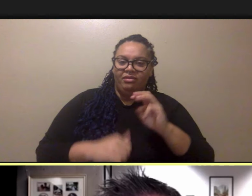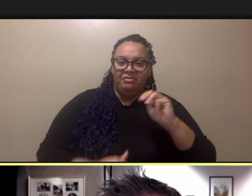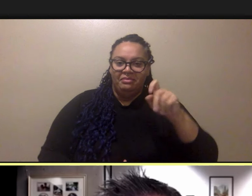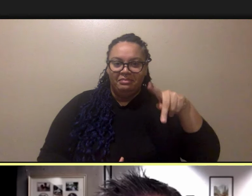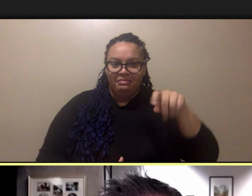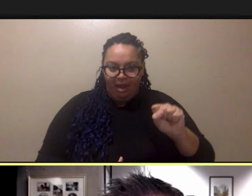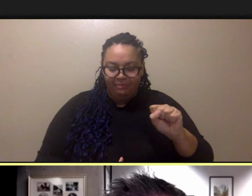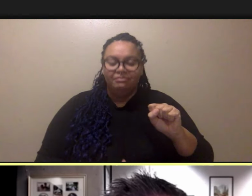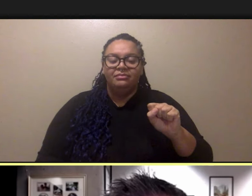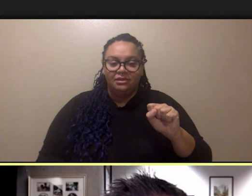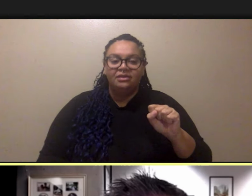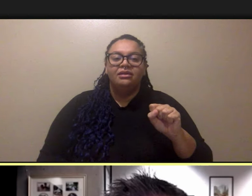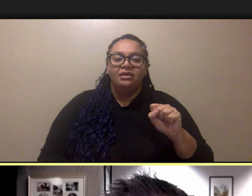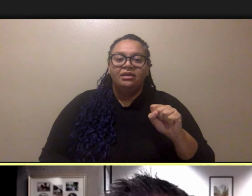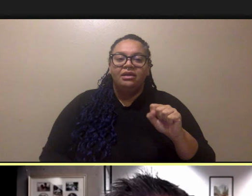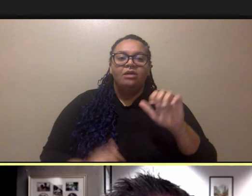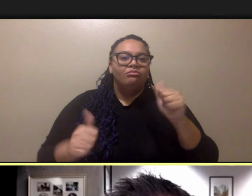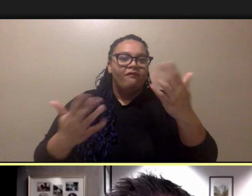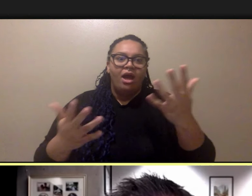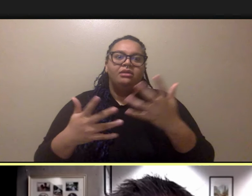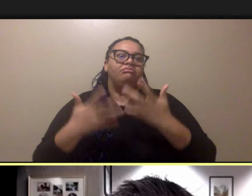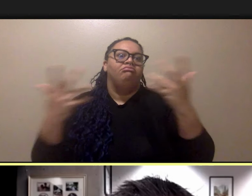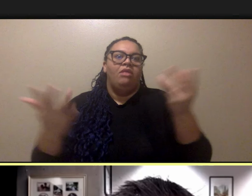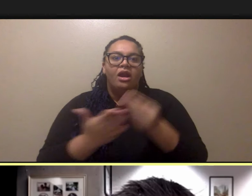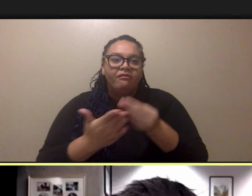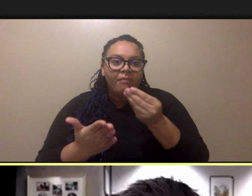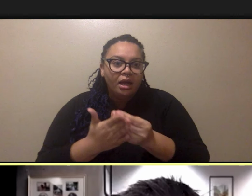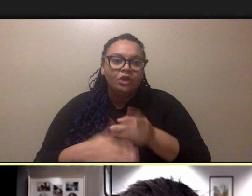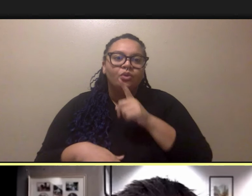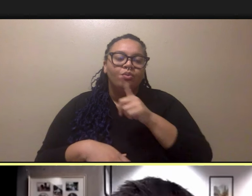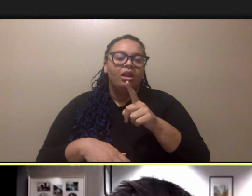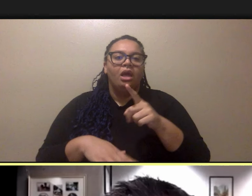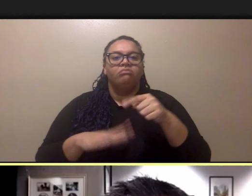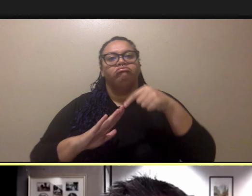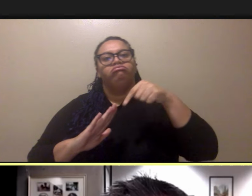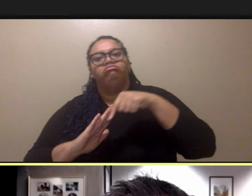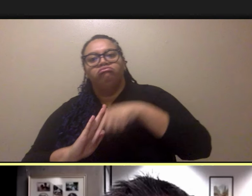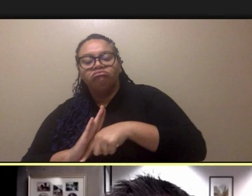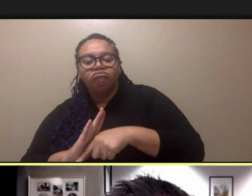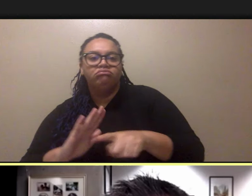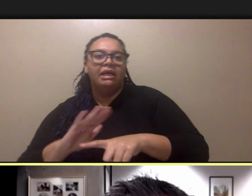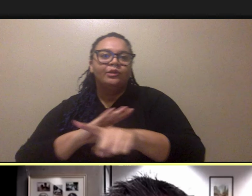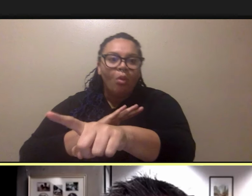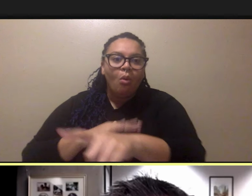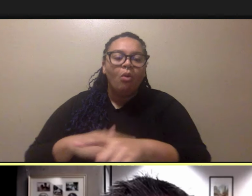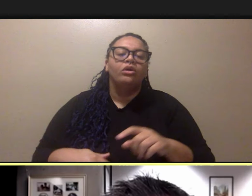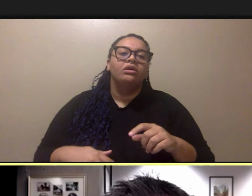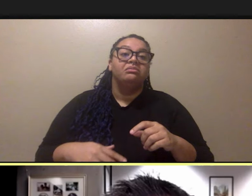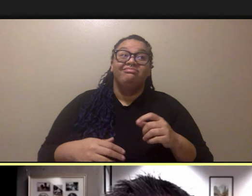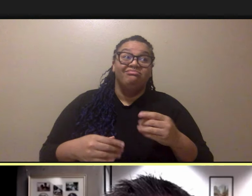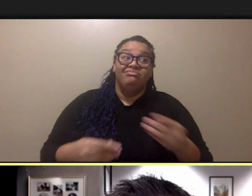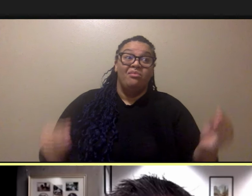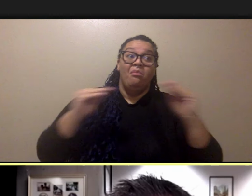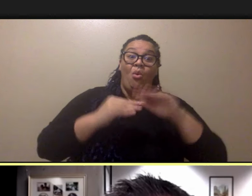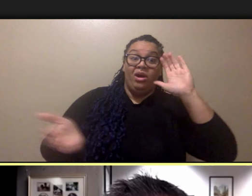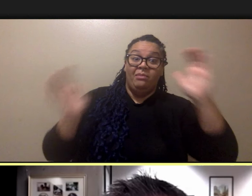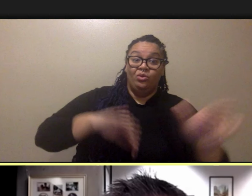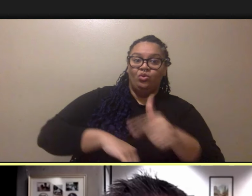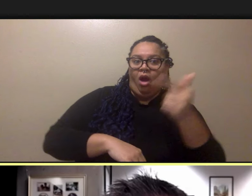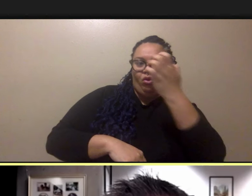Portuguese mariners. It gave them a lot of money to explore outwards, more than most other Europeans were doing at the time, or European nobility.